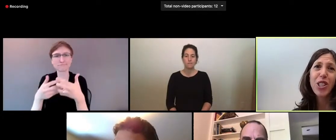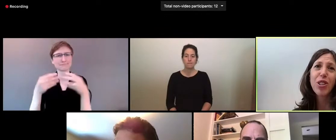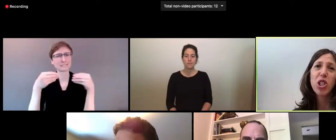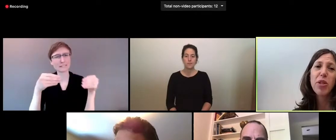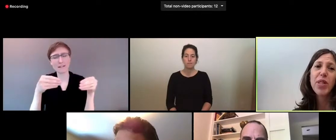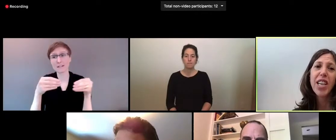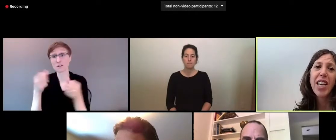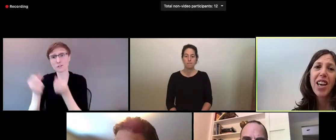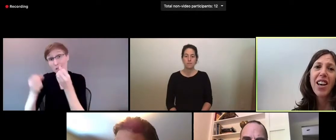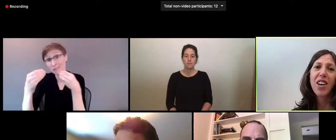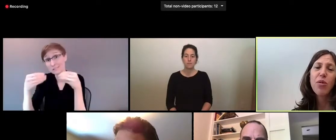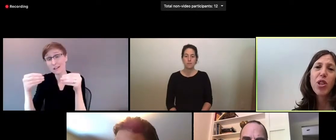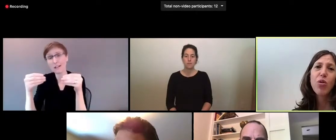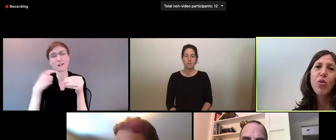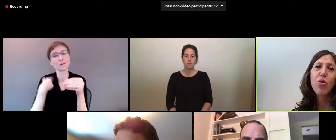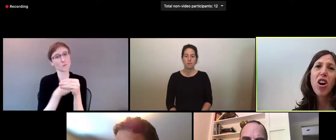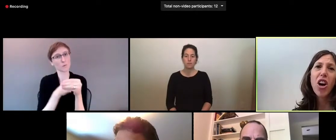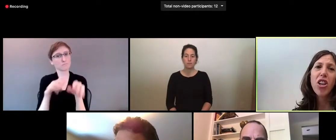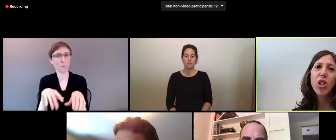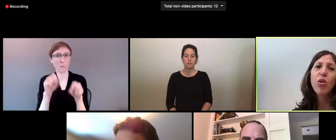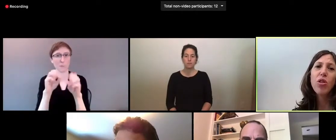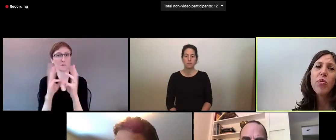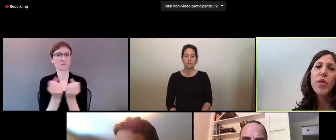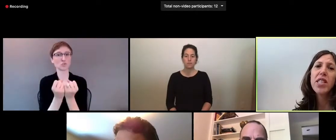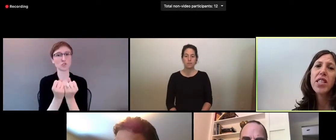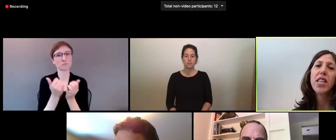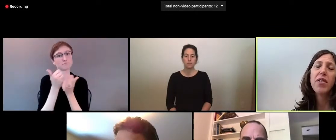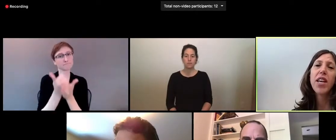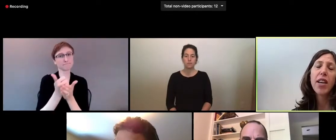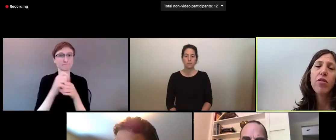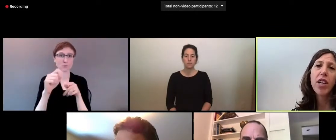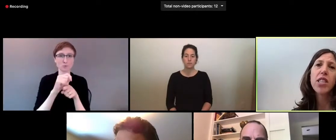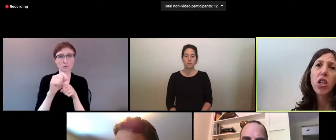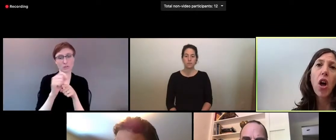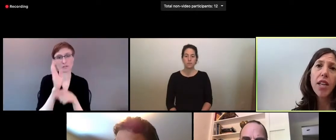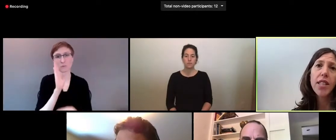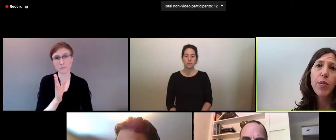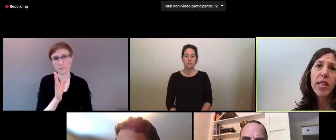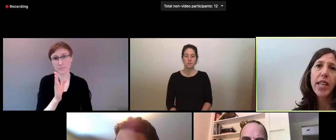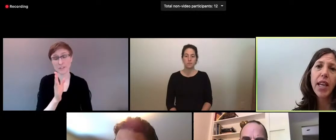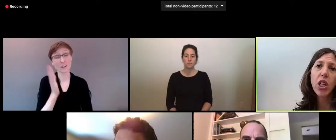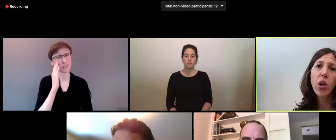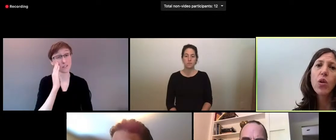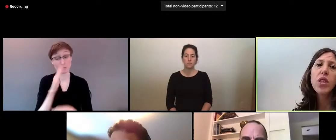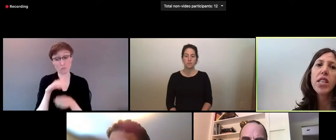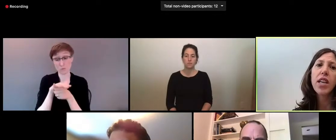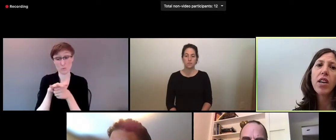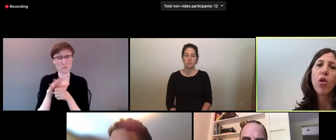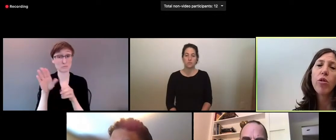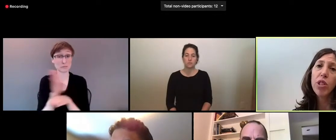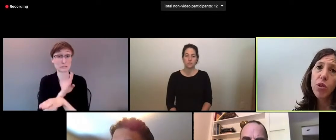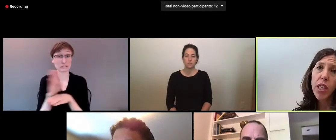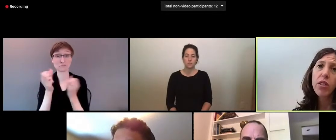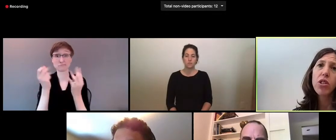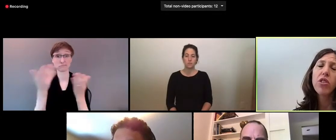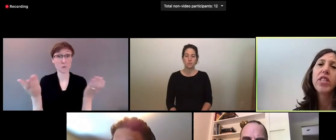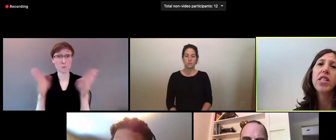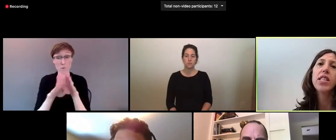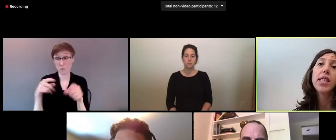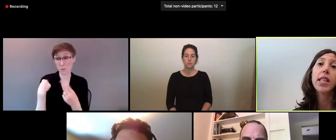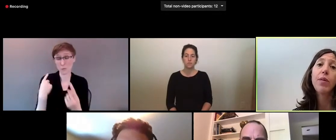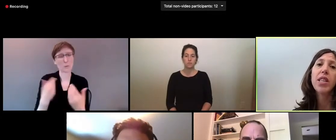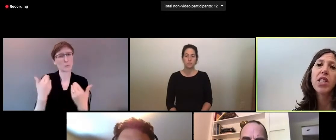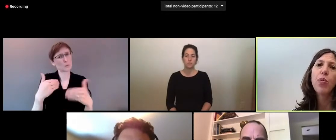vehicle dealerships. Our local businesses have sacrificed a lot by staying closed or reducing